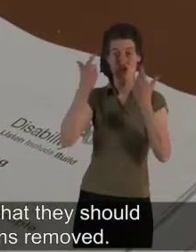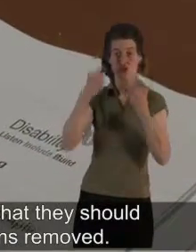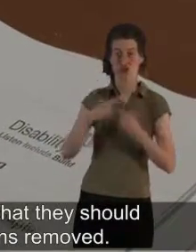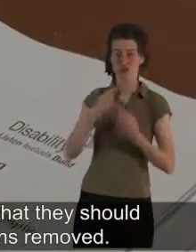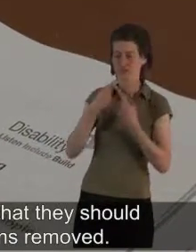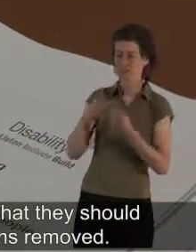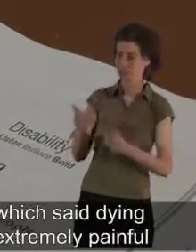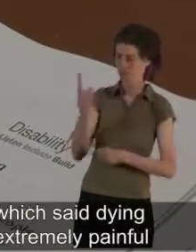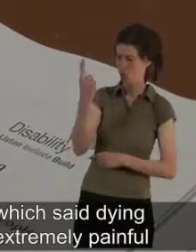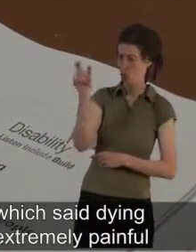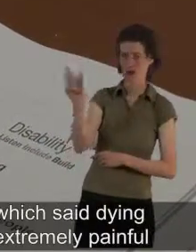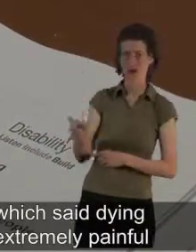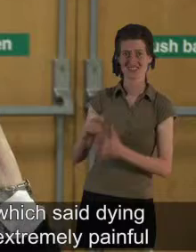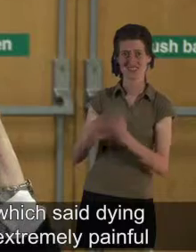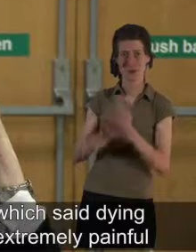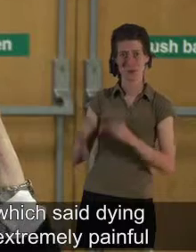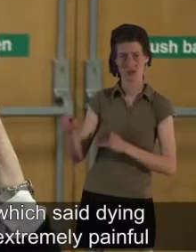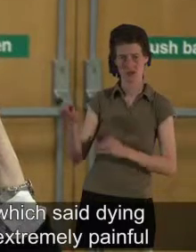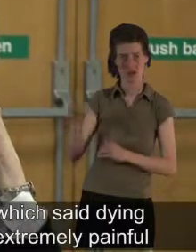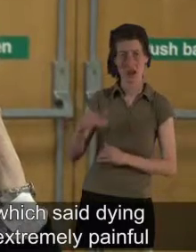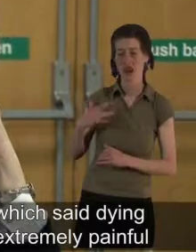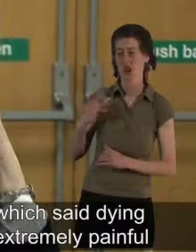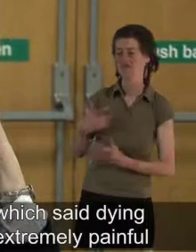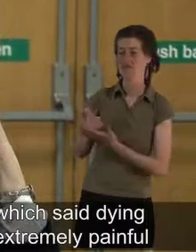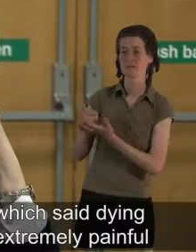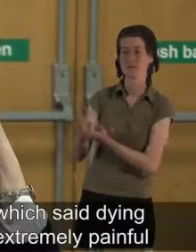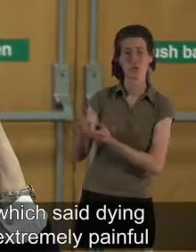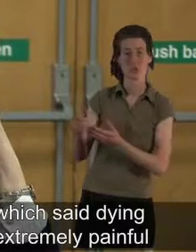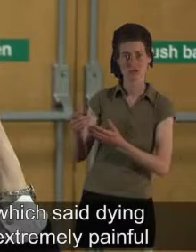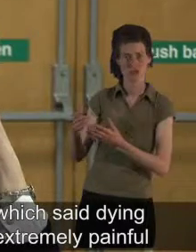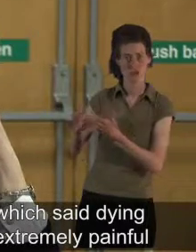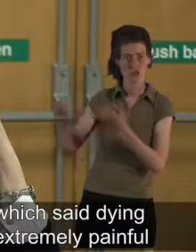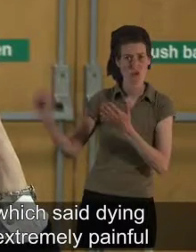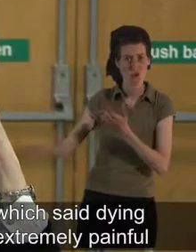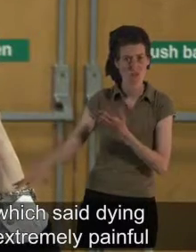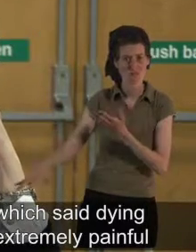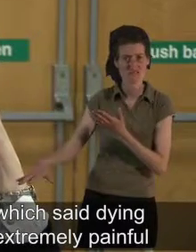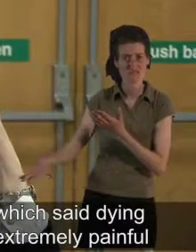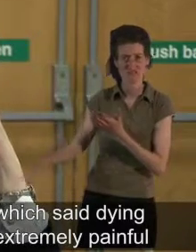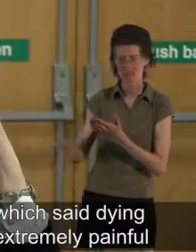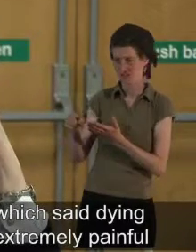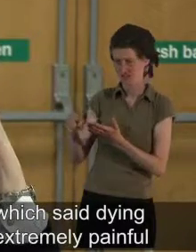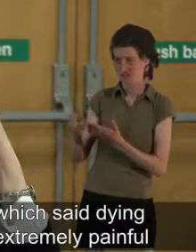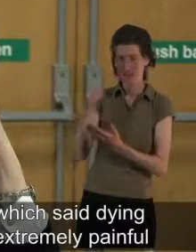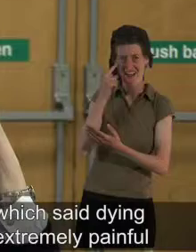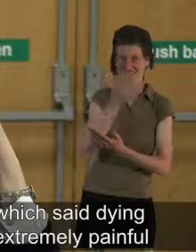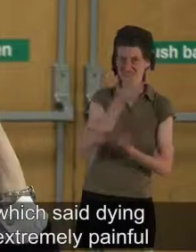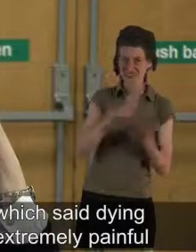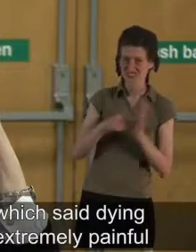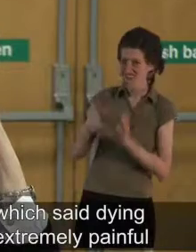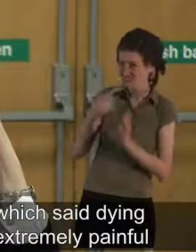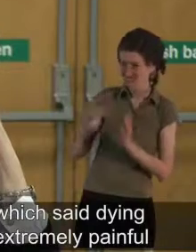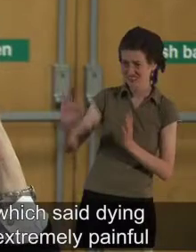systems removed. She wouldn't listen to evidence which said dying